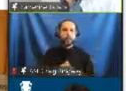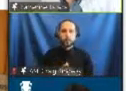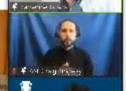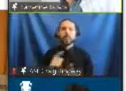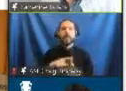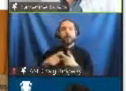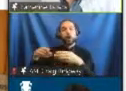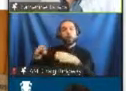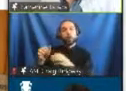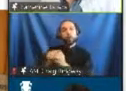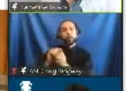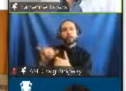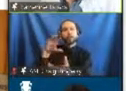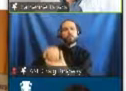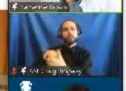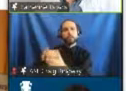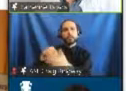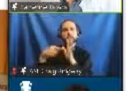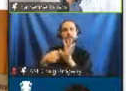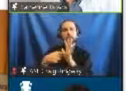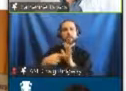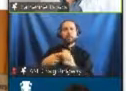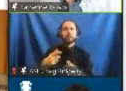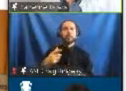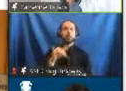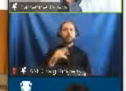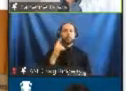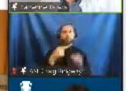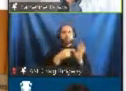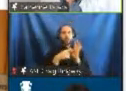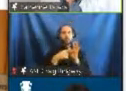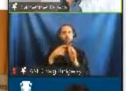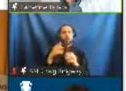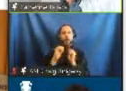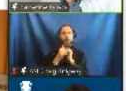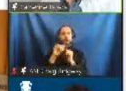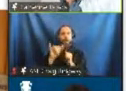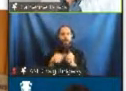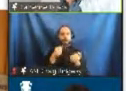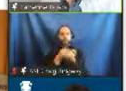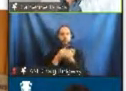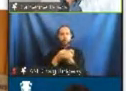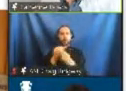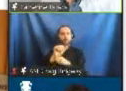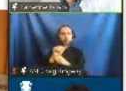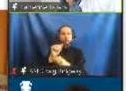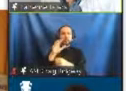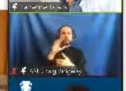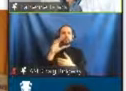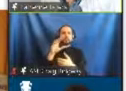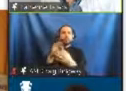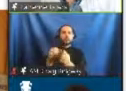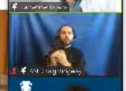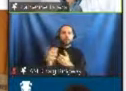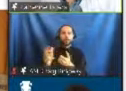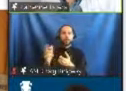with a participant example to demonstrate how our model supports successful employment outcomes for adults with autism.